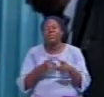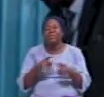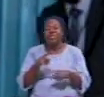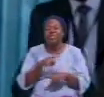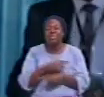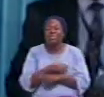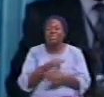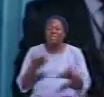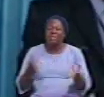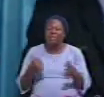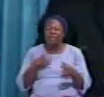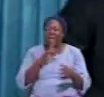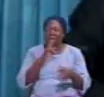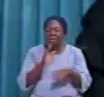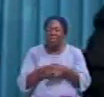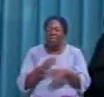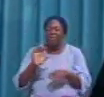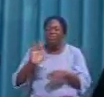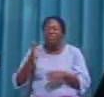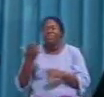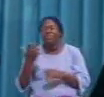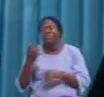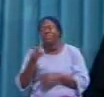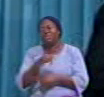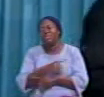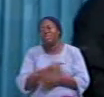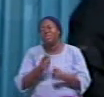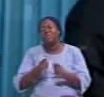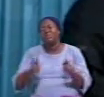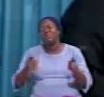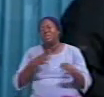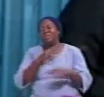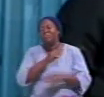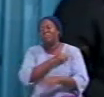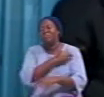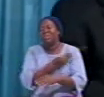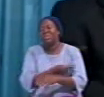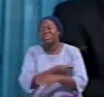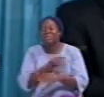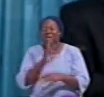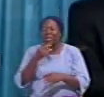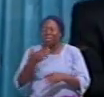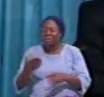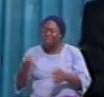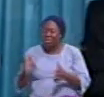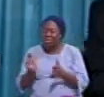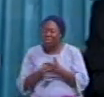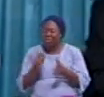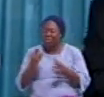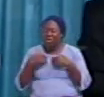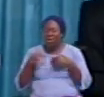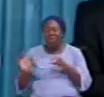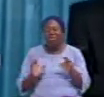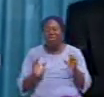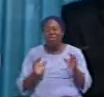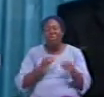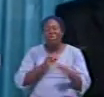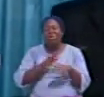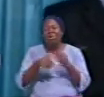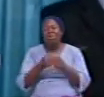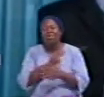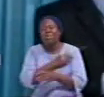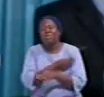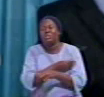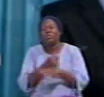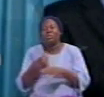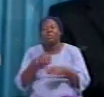we are, O Lord, on the fifth day. Great and mighty are the things that you have accomplished, and Almighty God, we want to